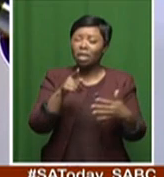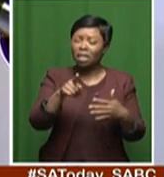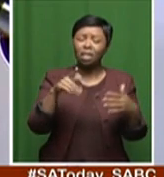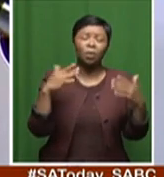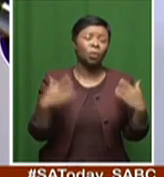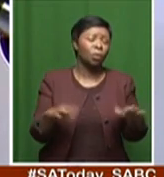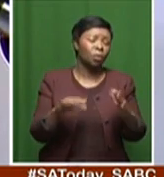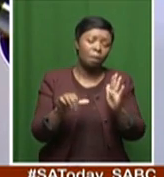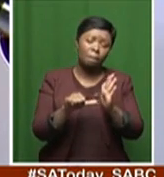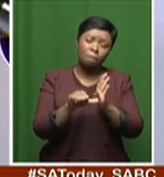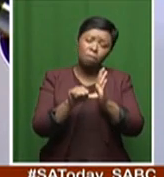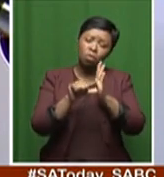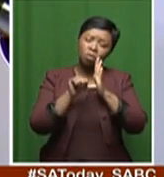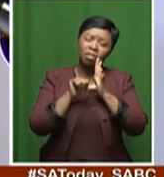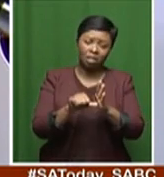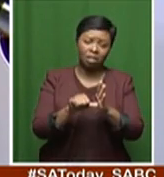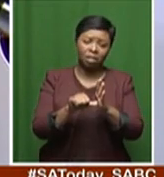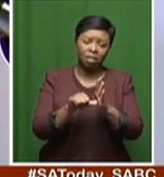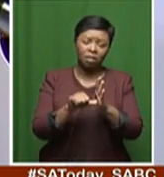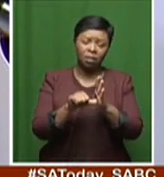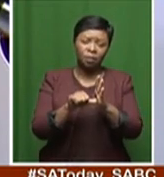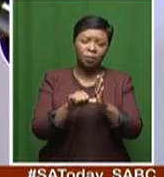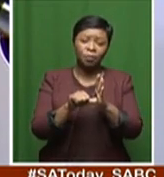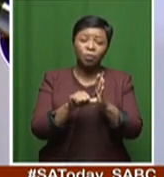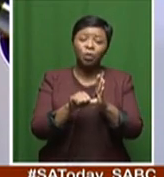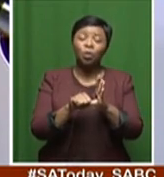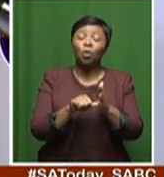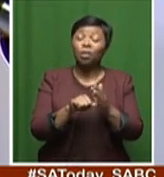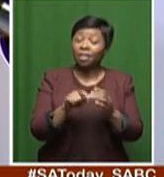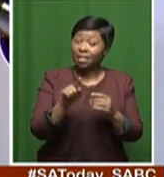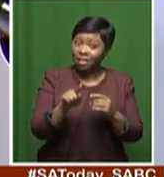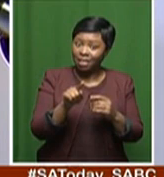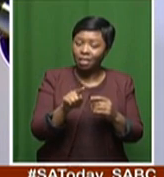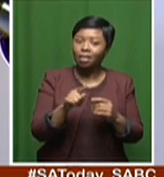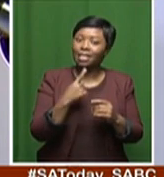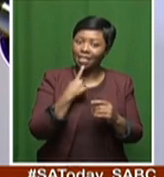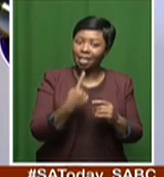it's something that suggests that the ruling party